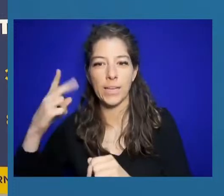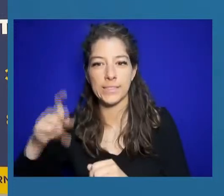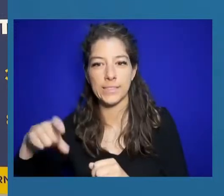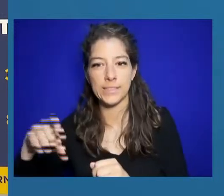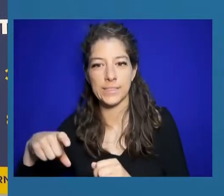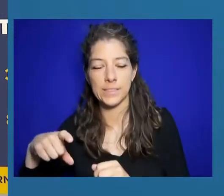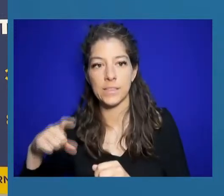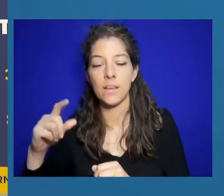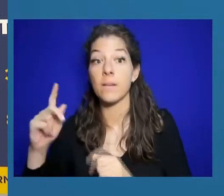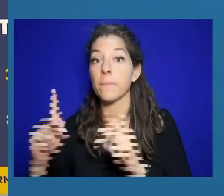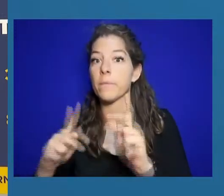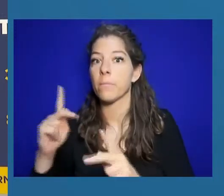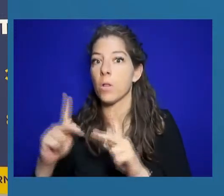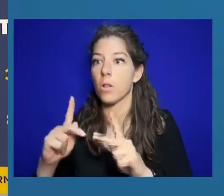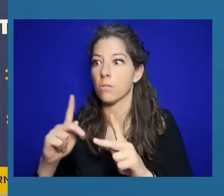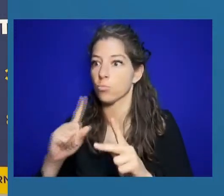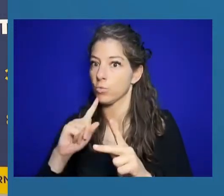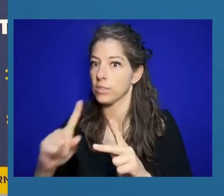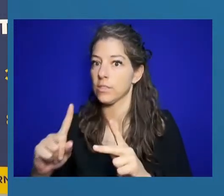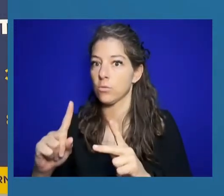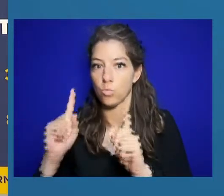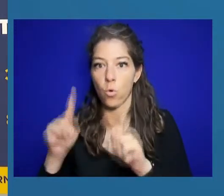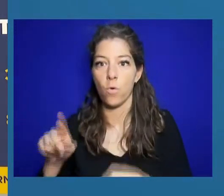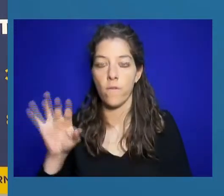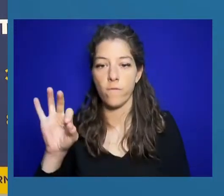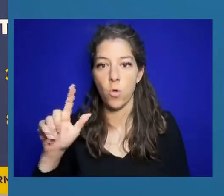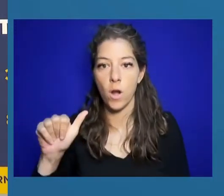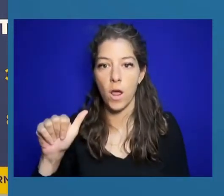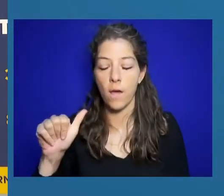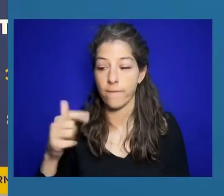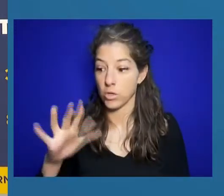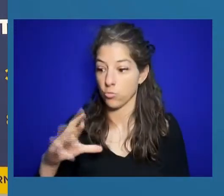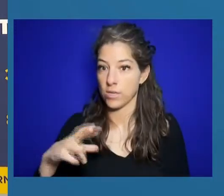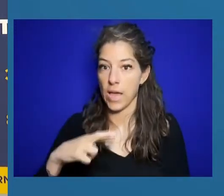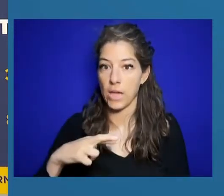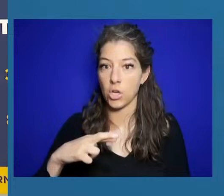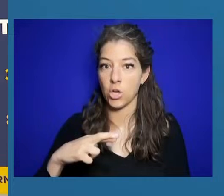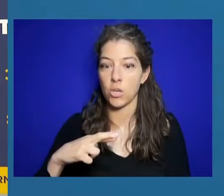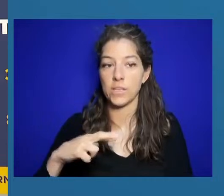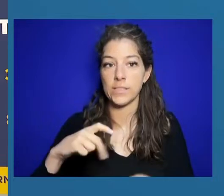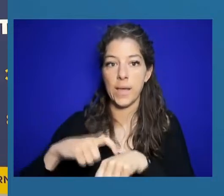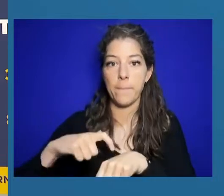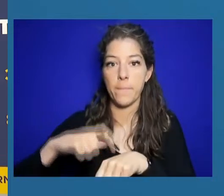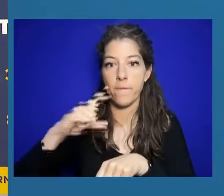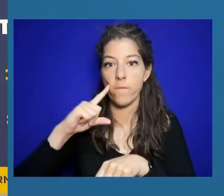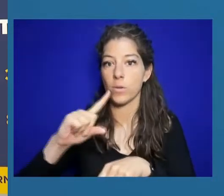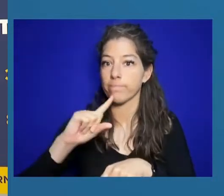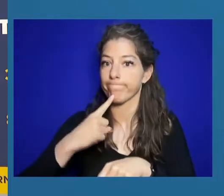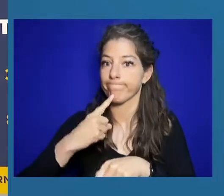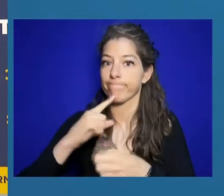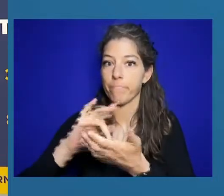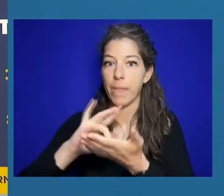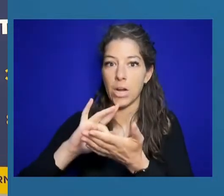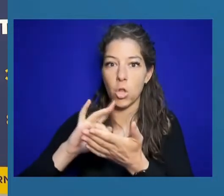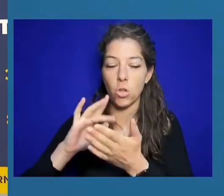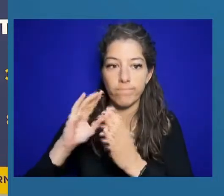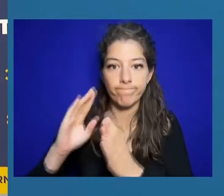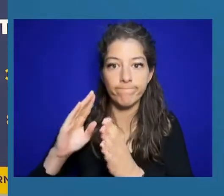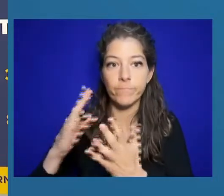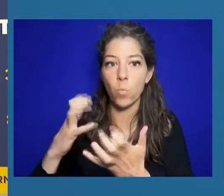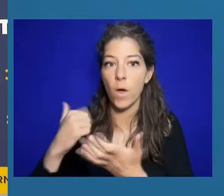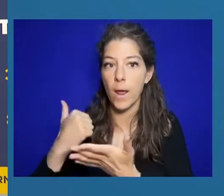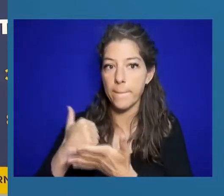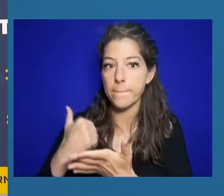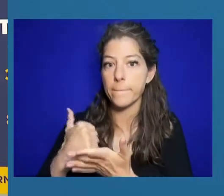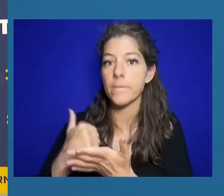people literally who go to Florida after they retire. When it's time for serious medical attention, where they want helps, they